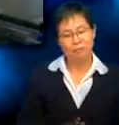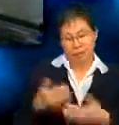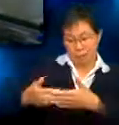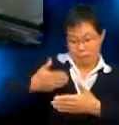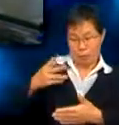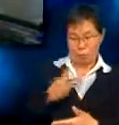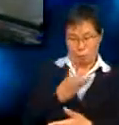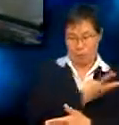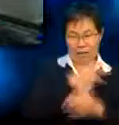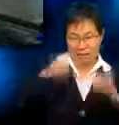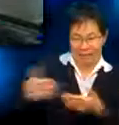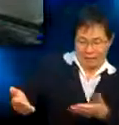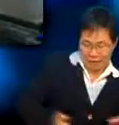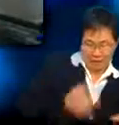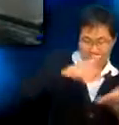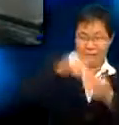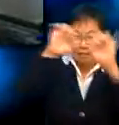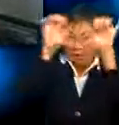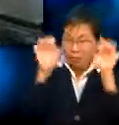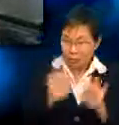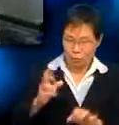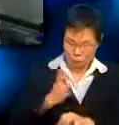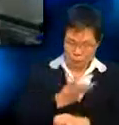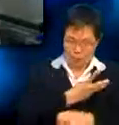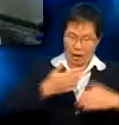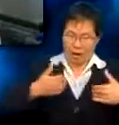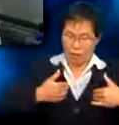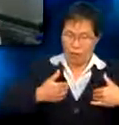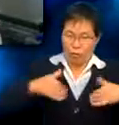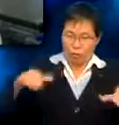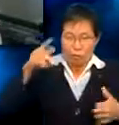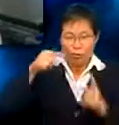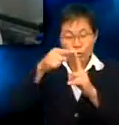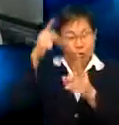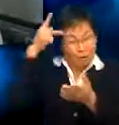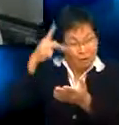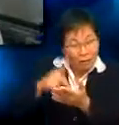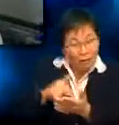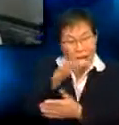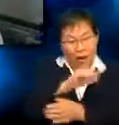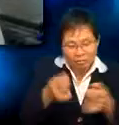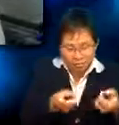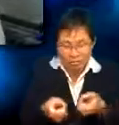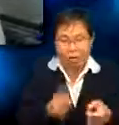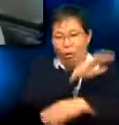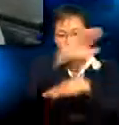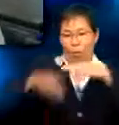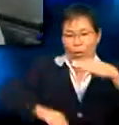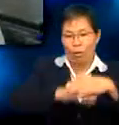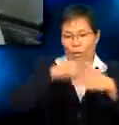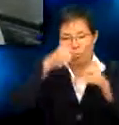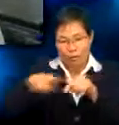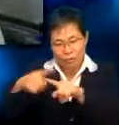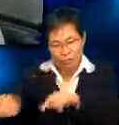Before we can carry out this experiment, we have to identify and control all the